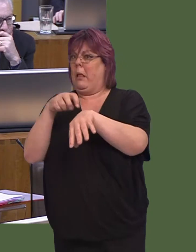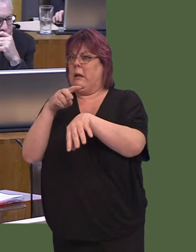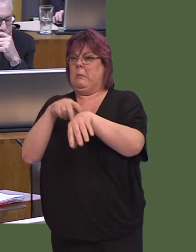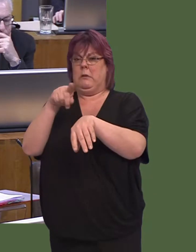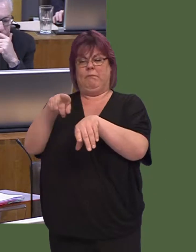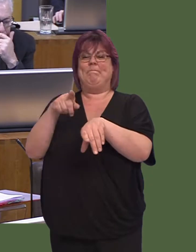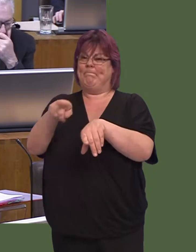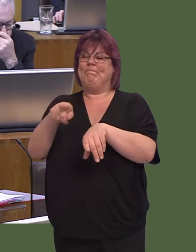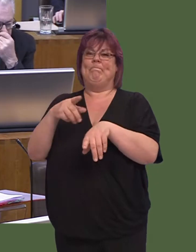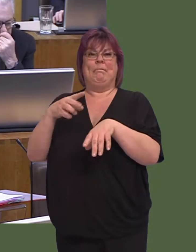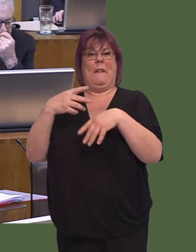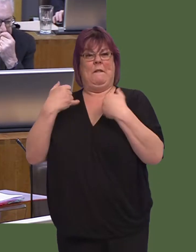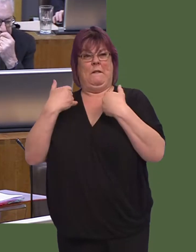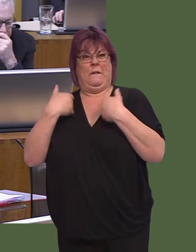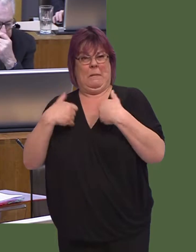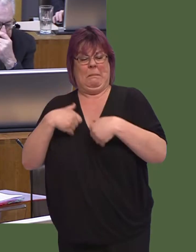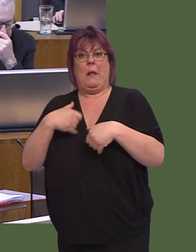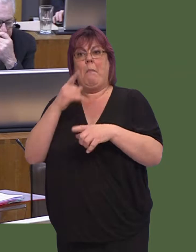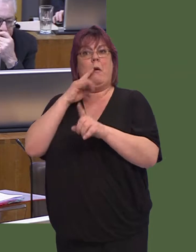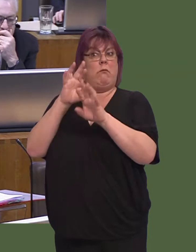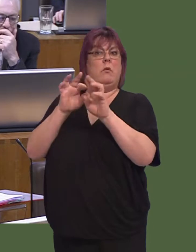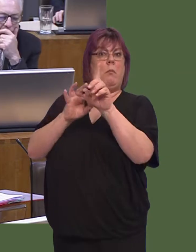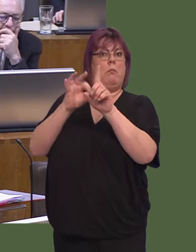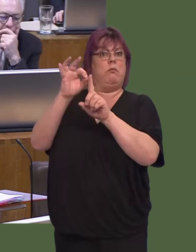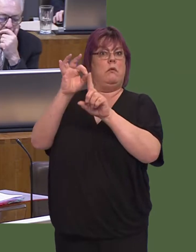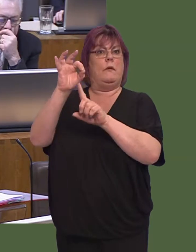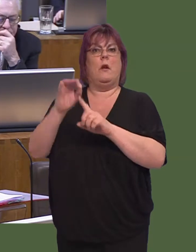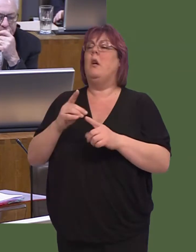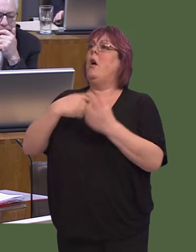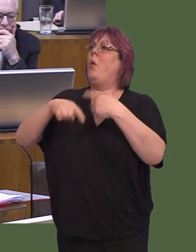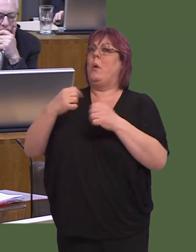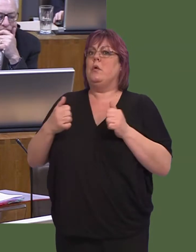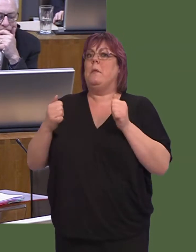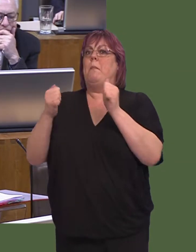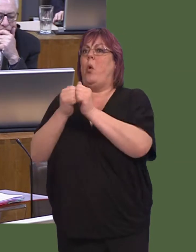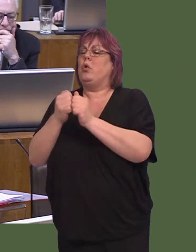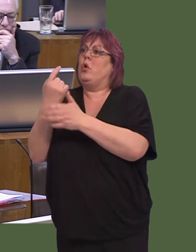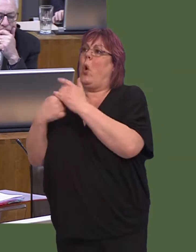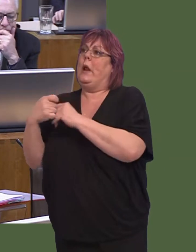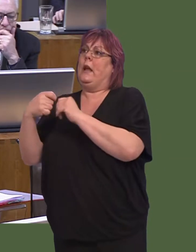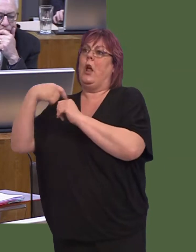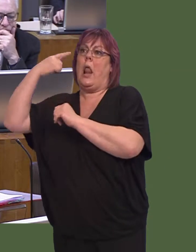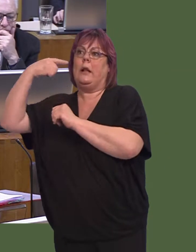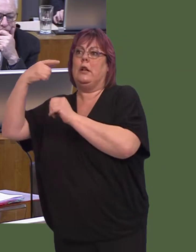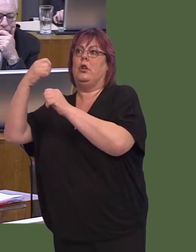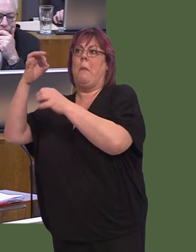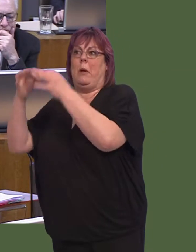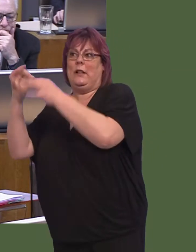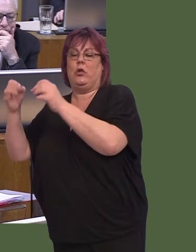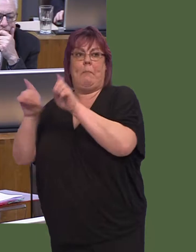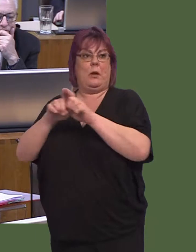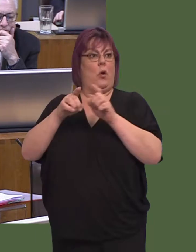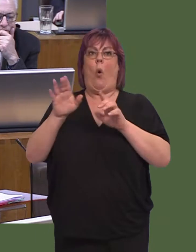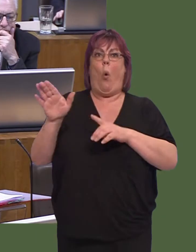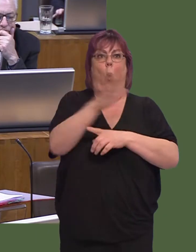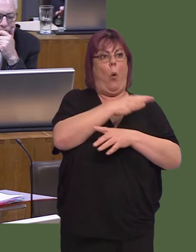be a full investigation, and the investigating authorities will have the support, I'm sure, of politicians, not just in Westminster, but of politicians of all